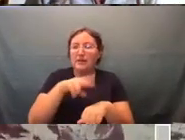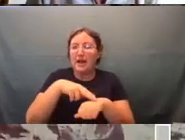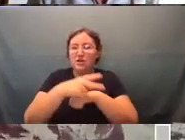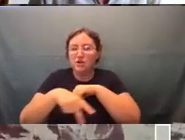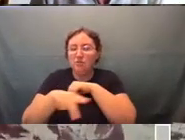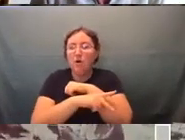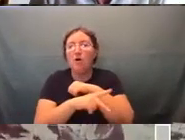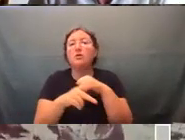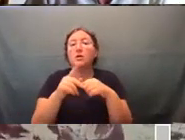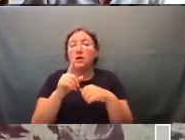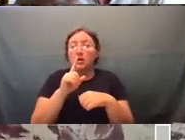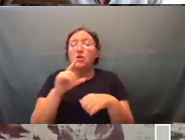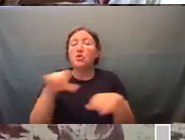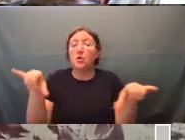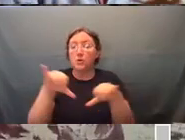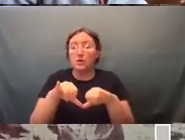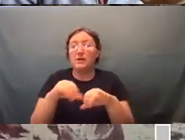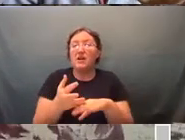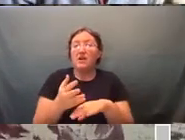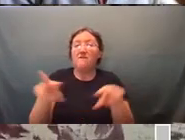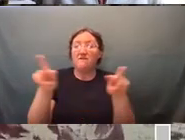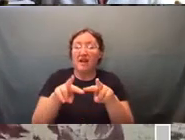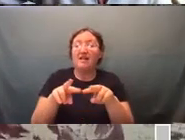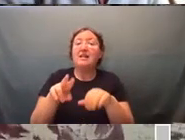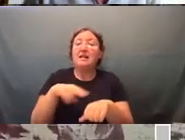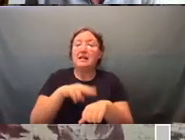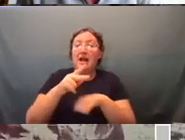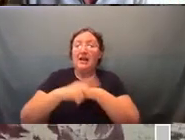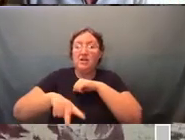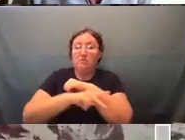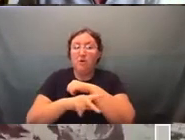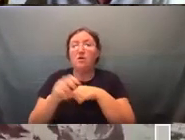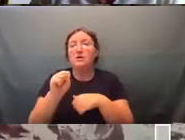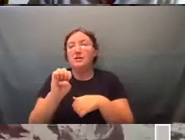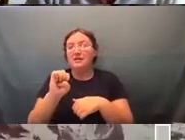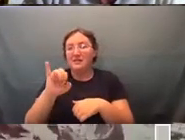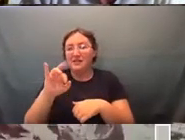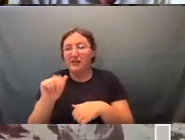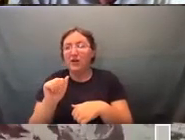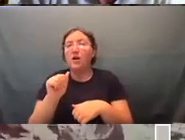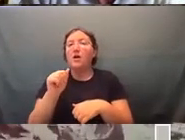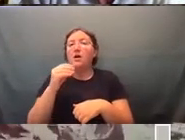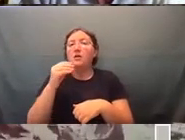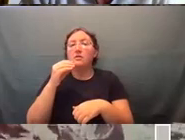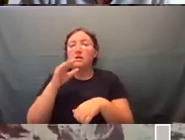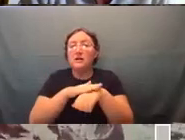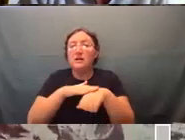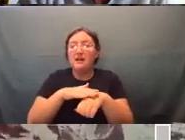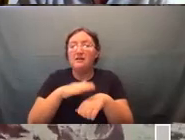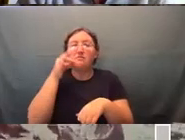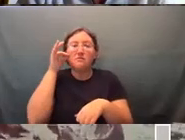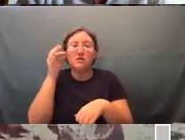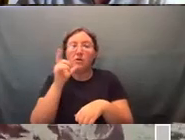year, Yosemite Valley National Park, the Sierras, were home to people that went by the name of